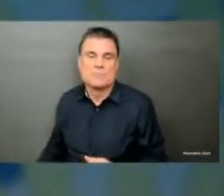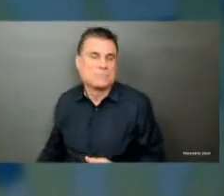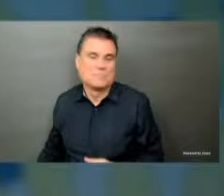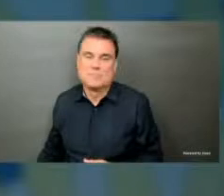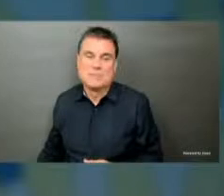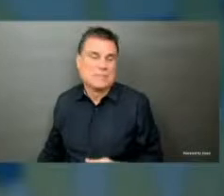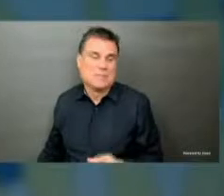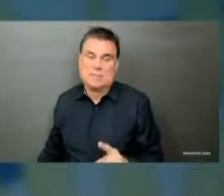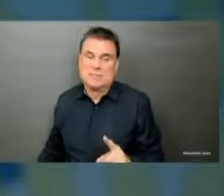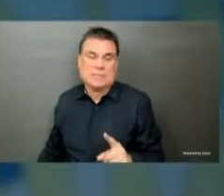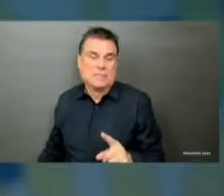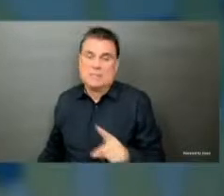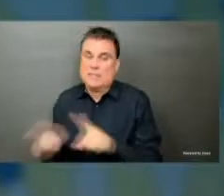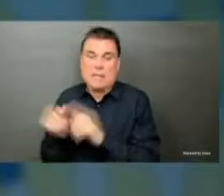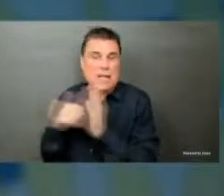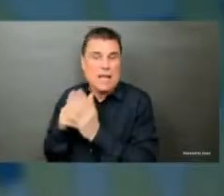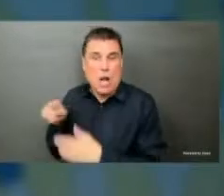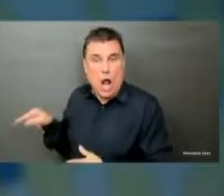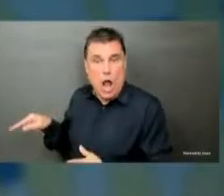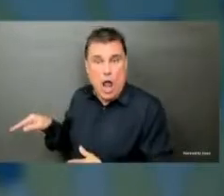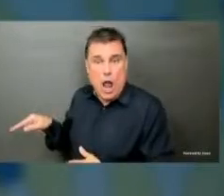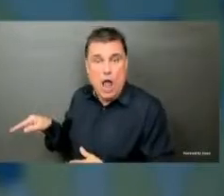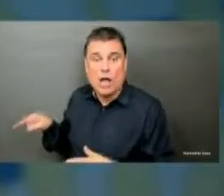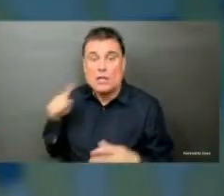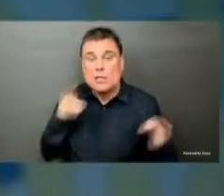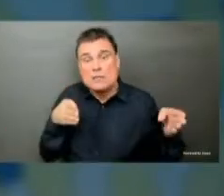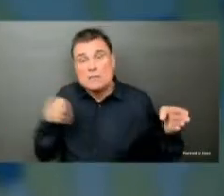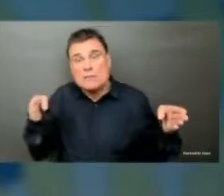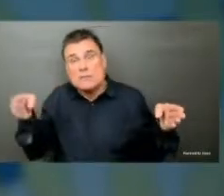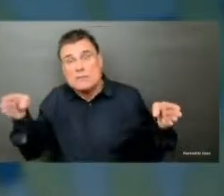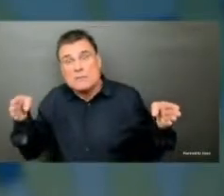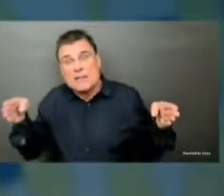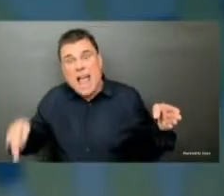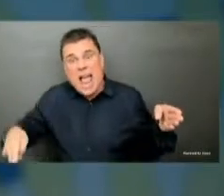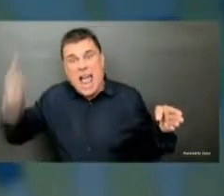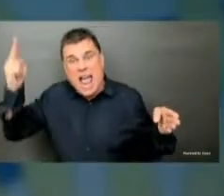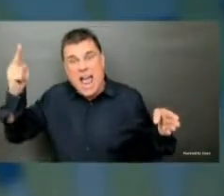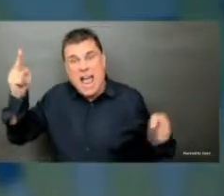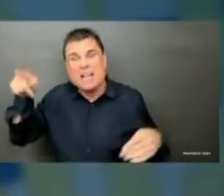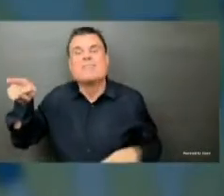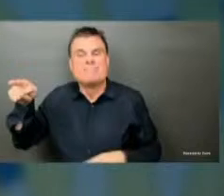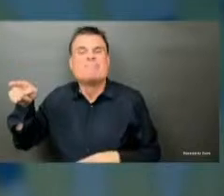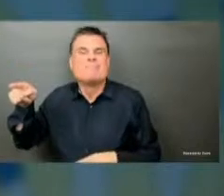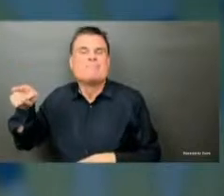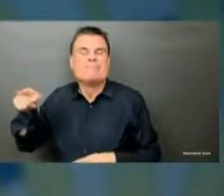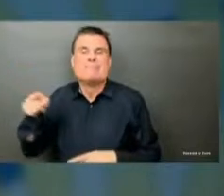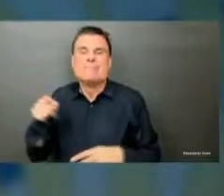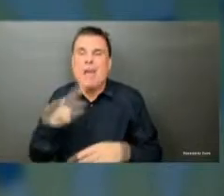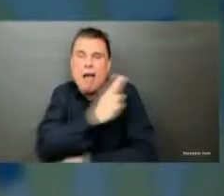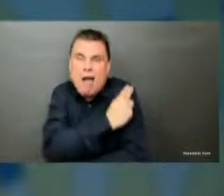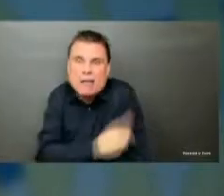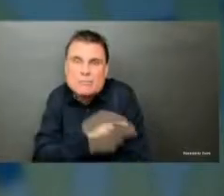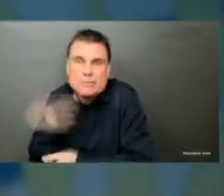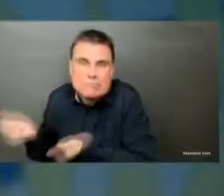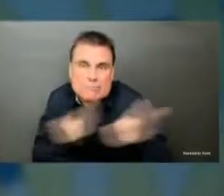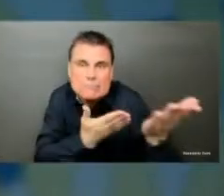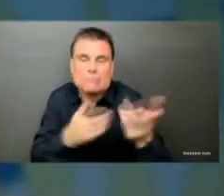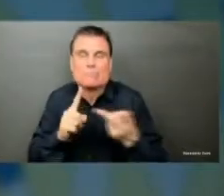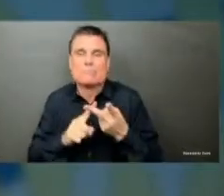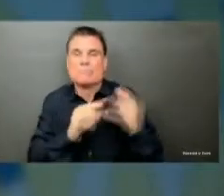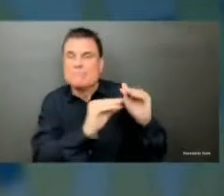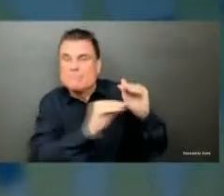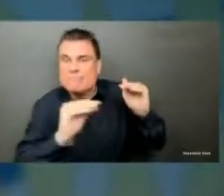require ICU care, and particularly people over age 70 are much more likely to die